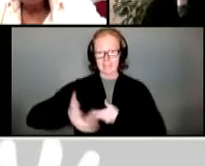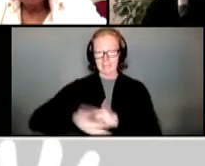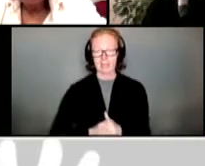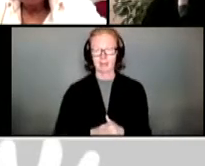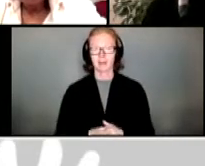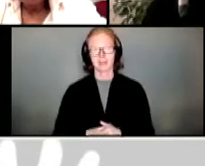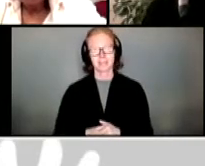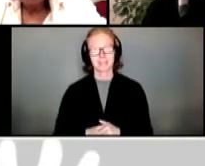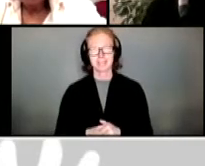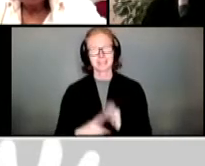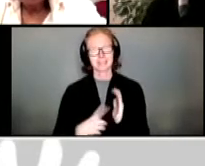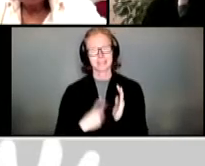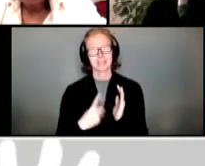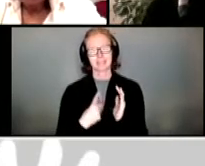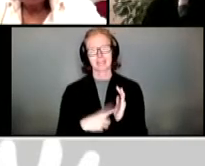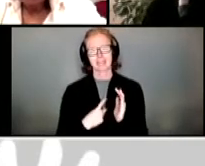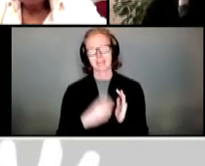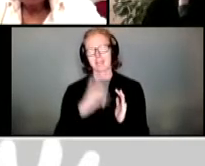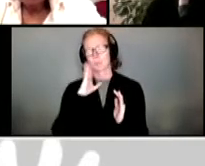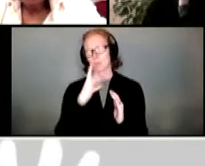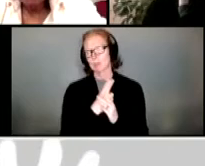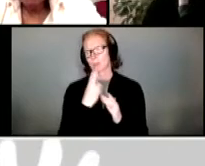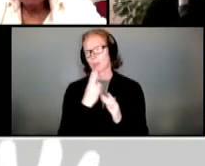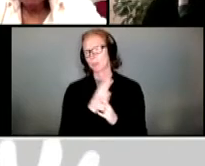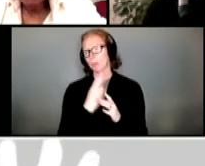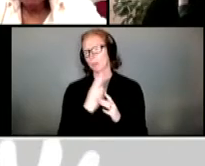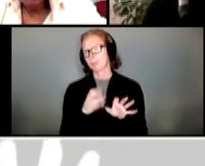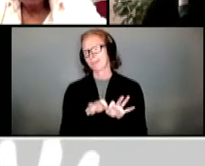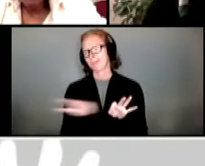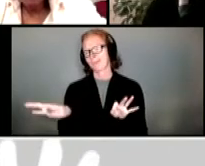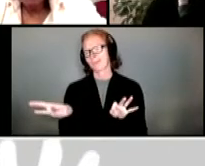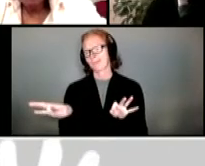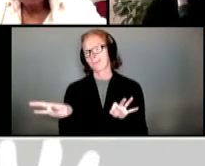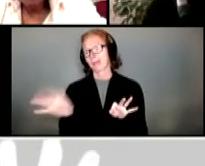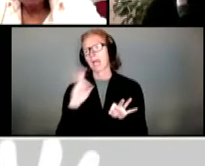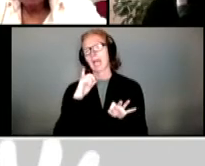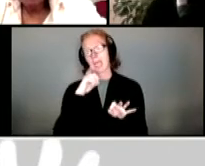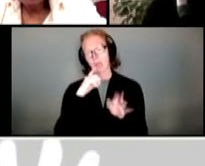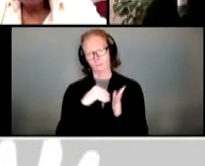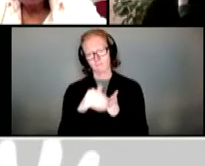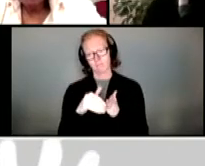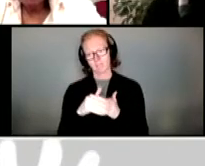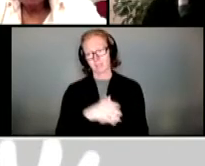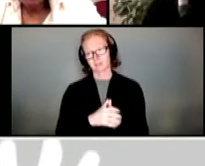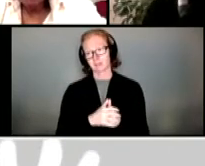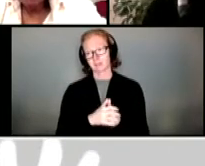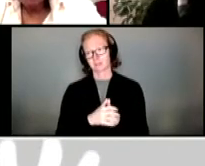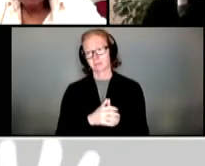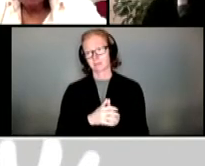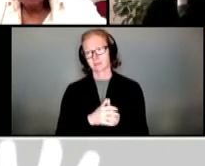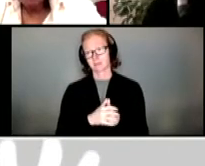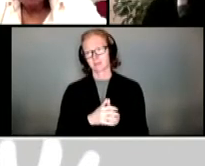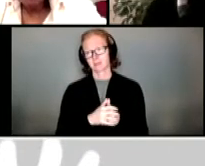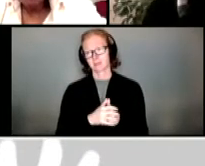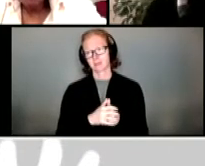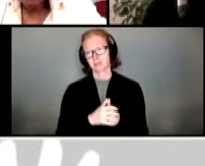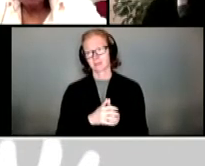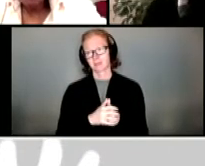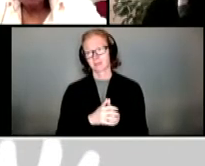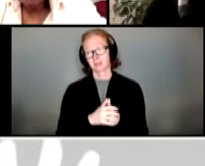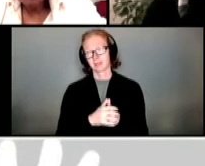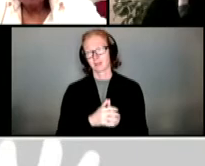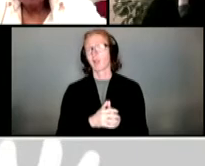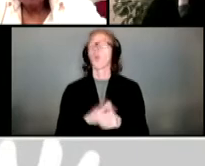often this phrase I hear bandied about, which basically says, well, this is